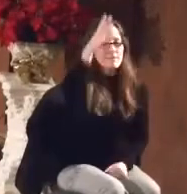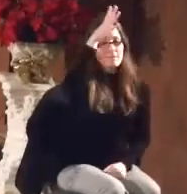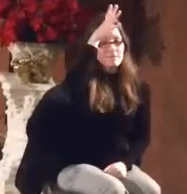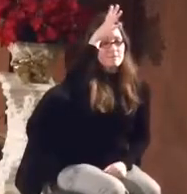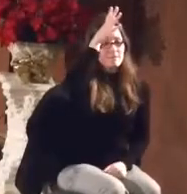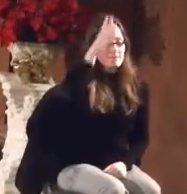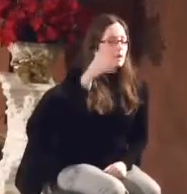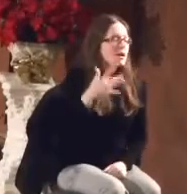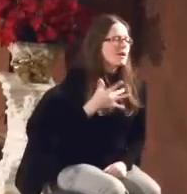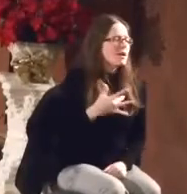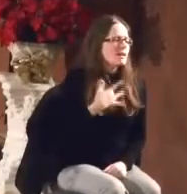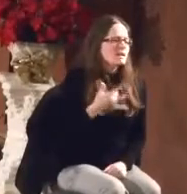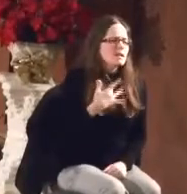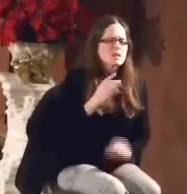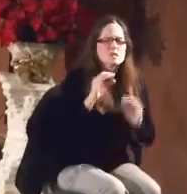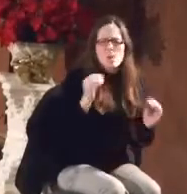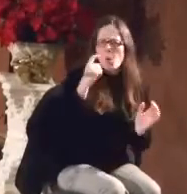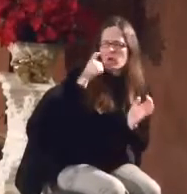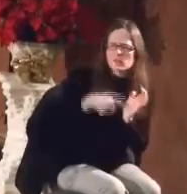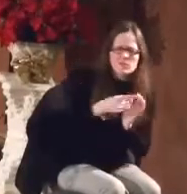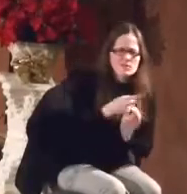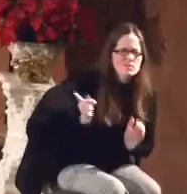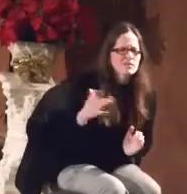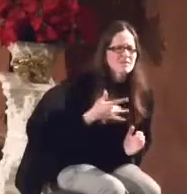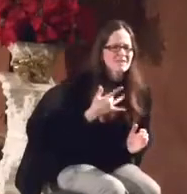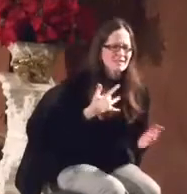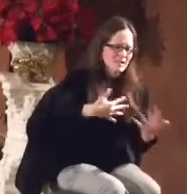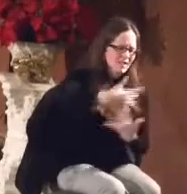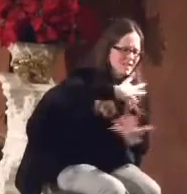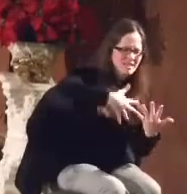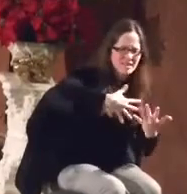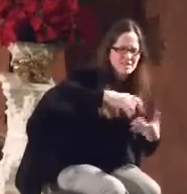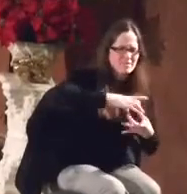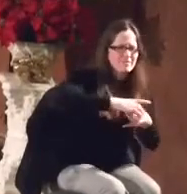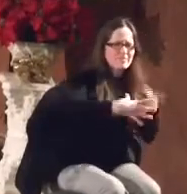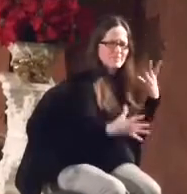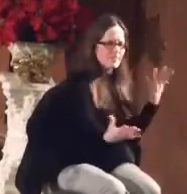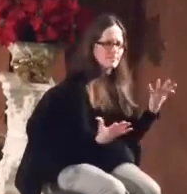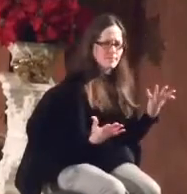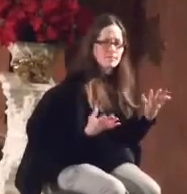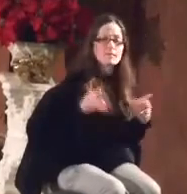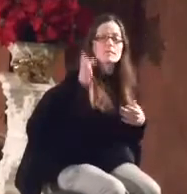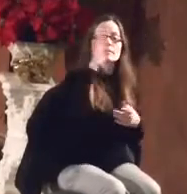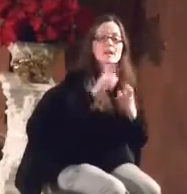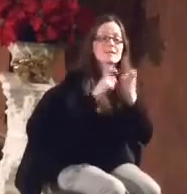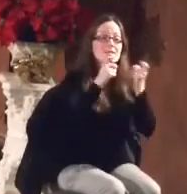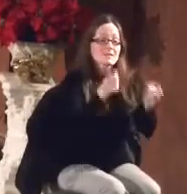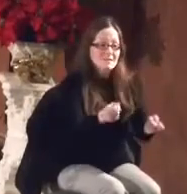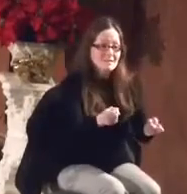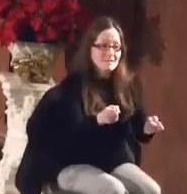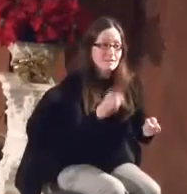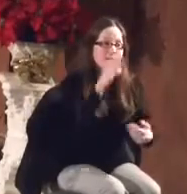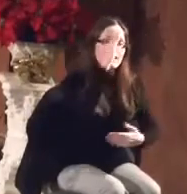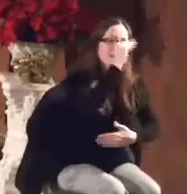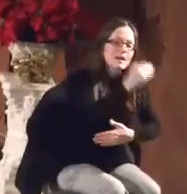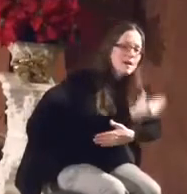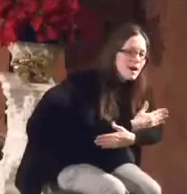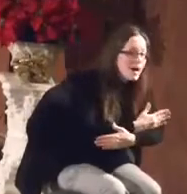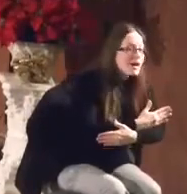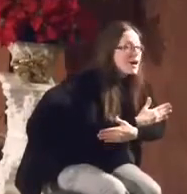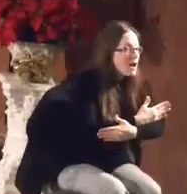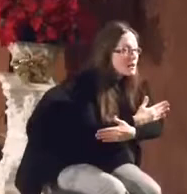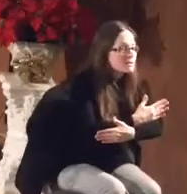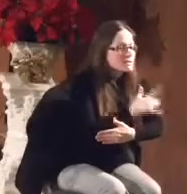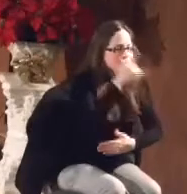socially disconnected, God gives us a son, an everlasting father. To those of us who